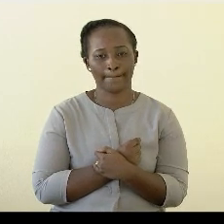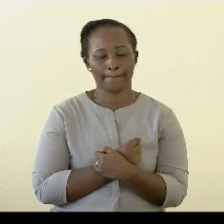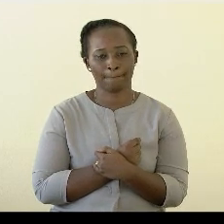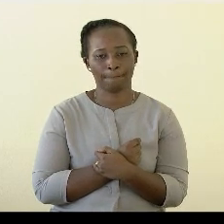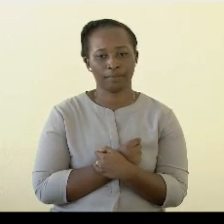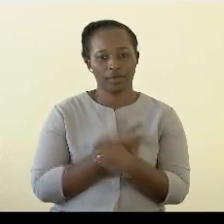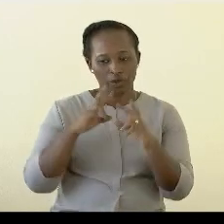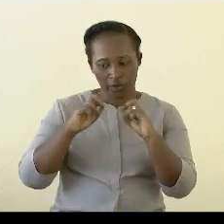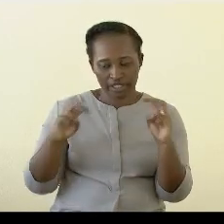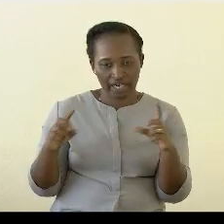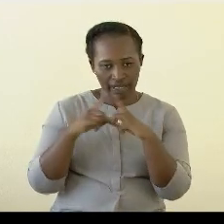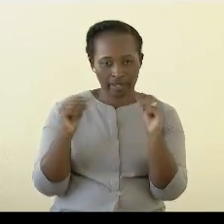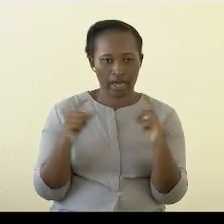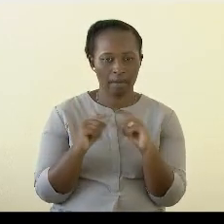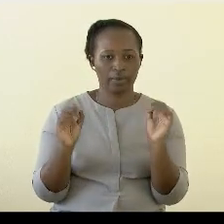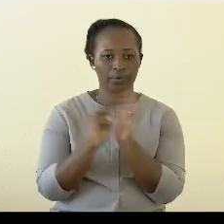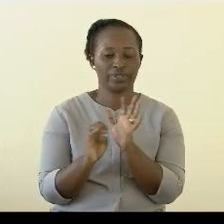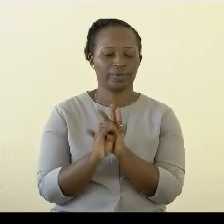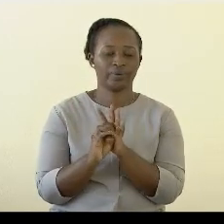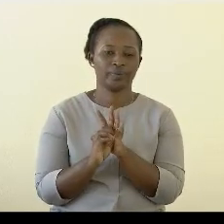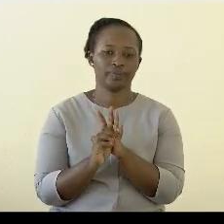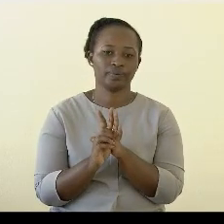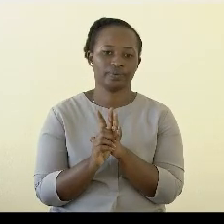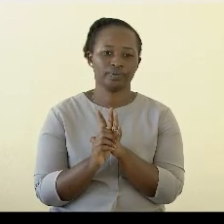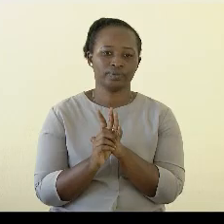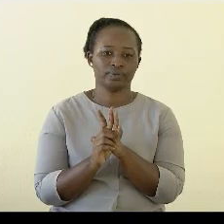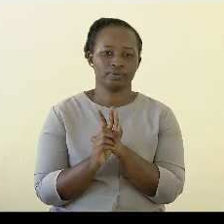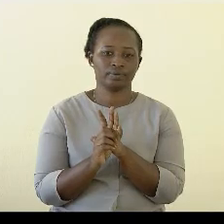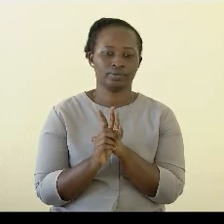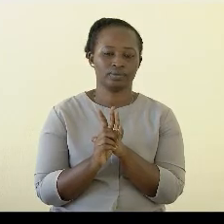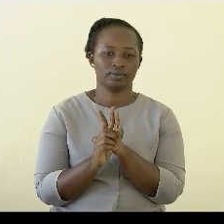You'll check words like